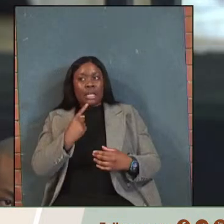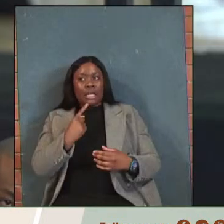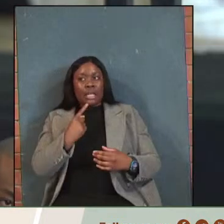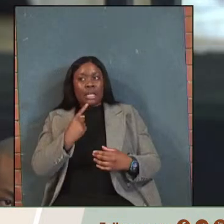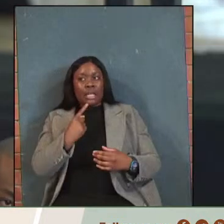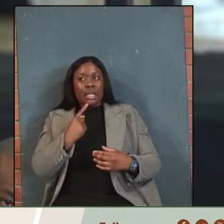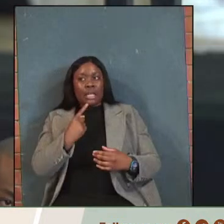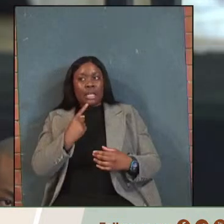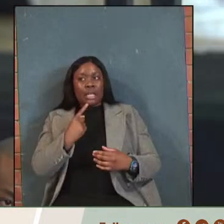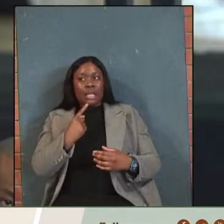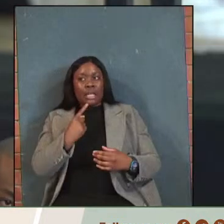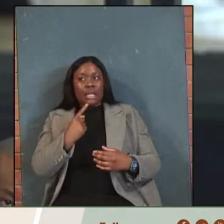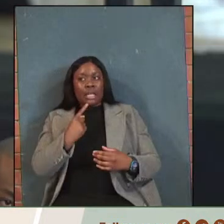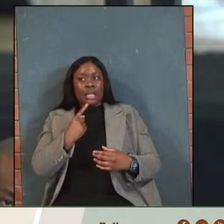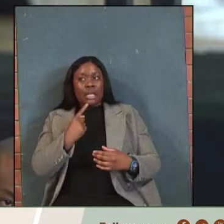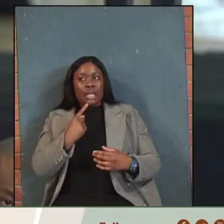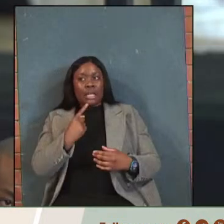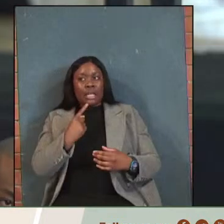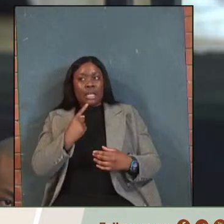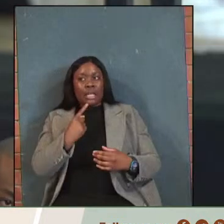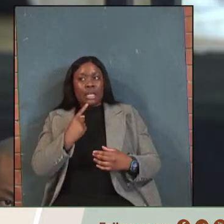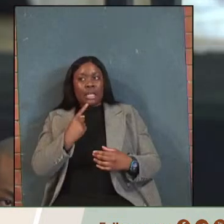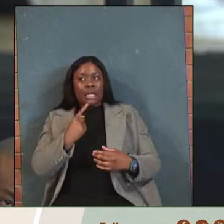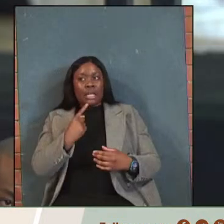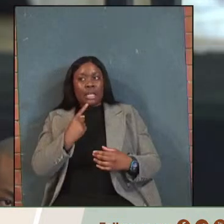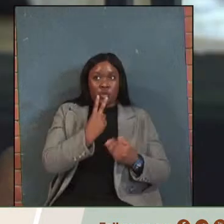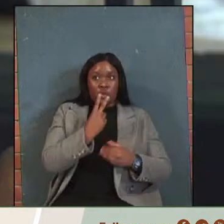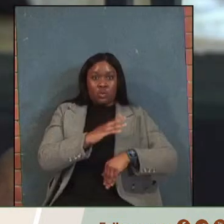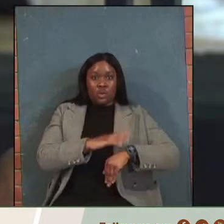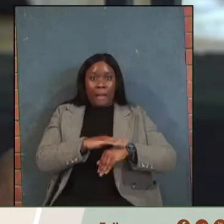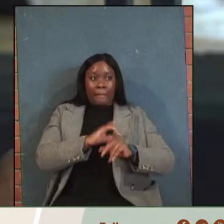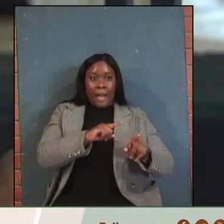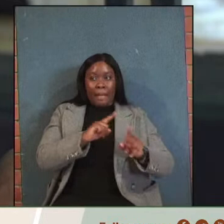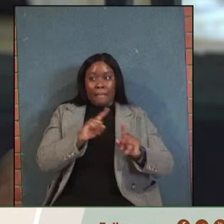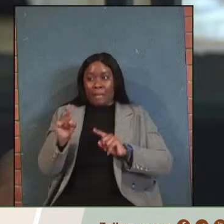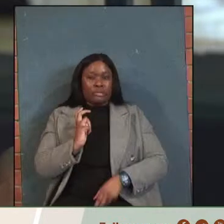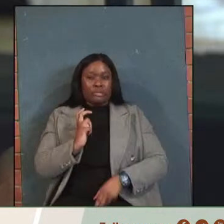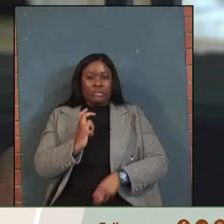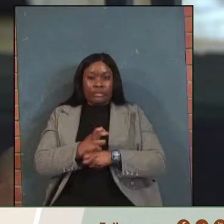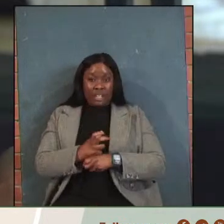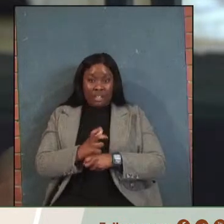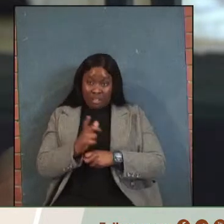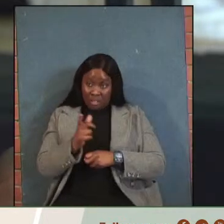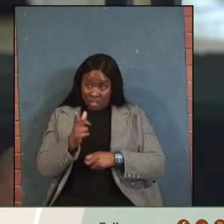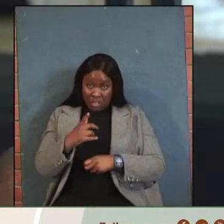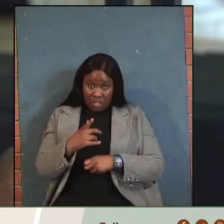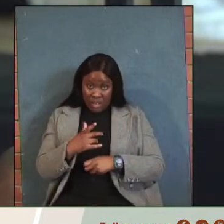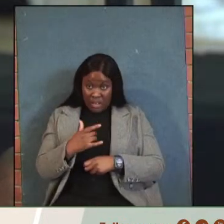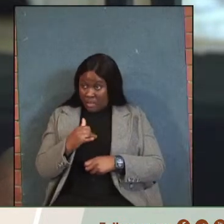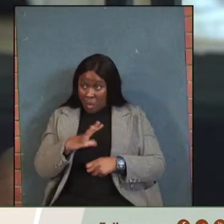school twice. I would just rather touch on that. If you don't want to go there, don't go there.